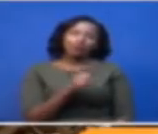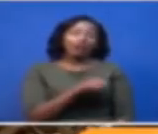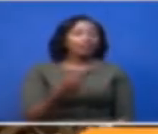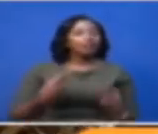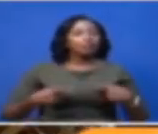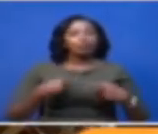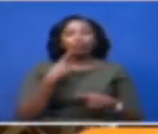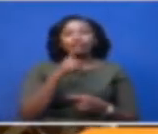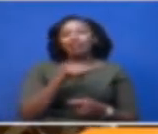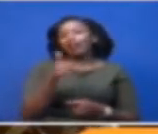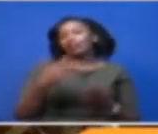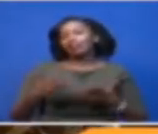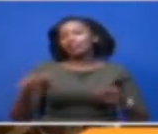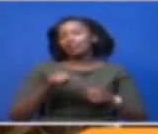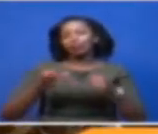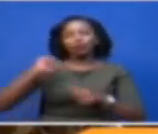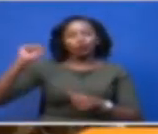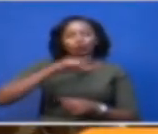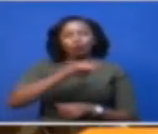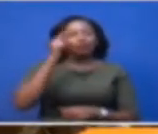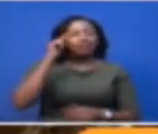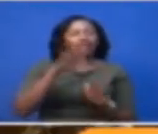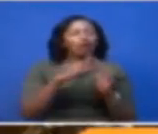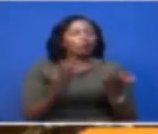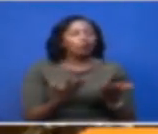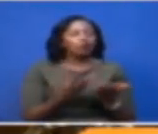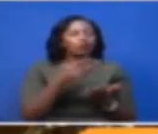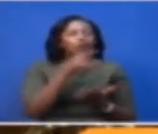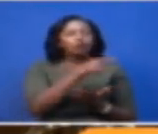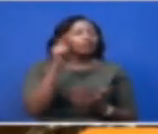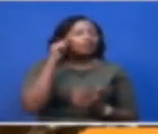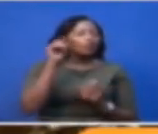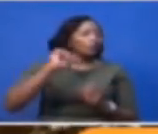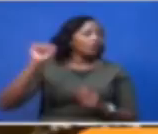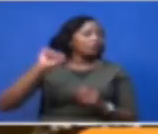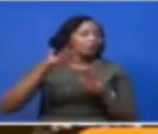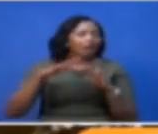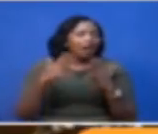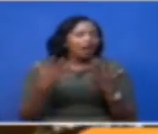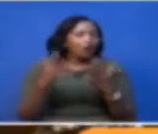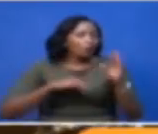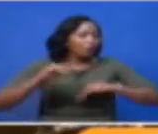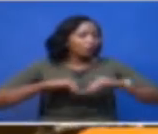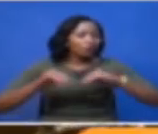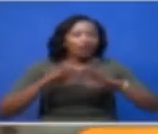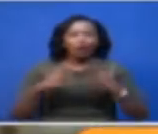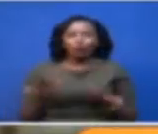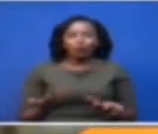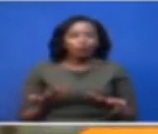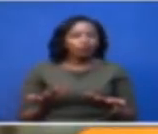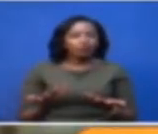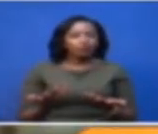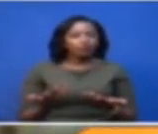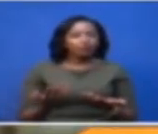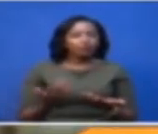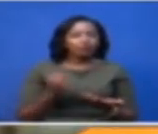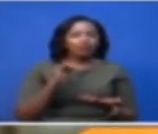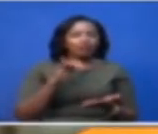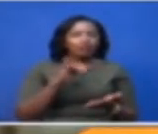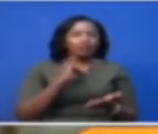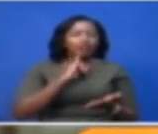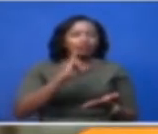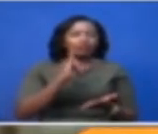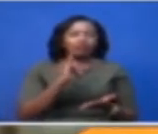else, on corruption. What do you make of it? Is it a positive step? So it's a